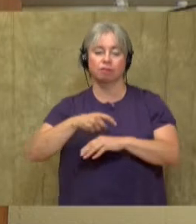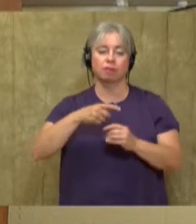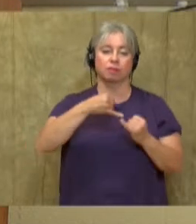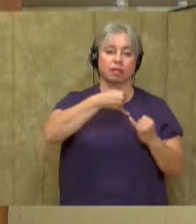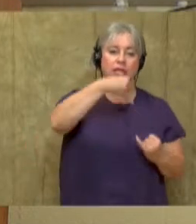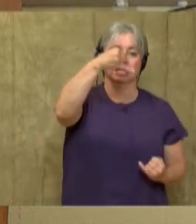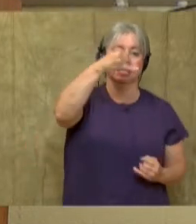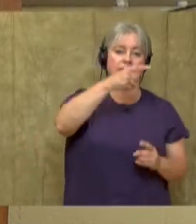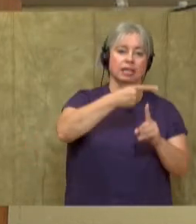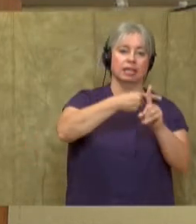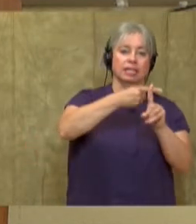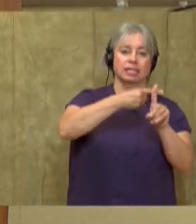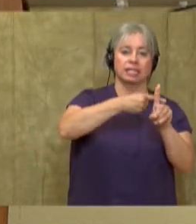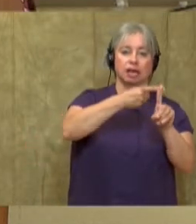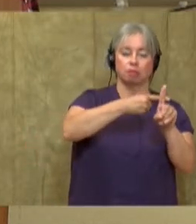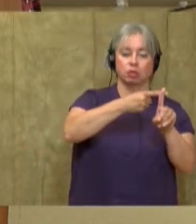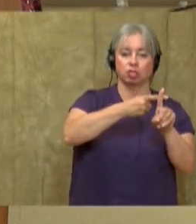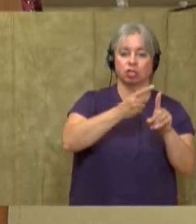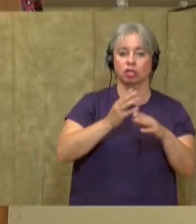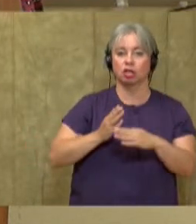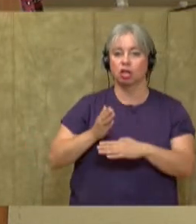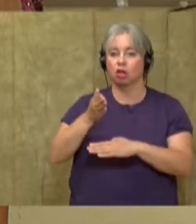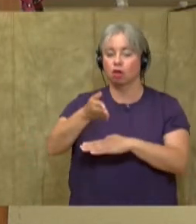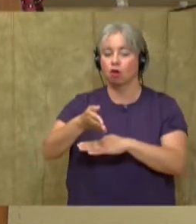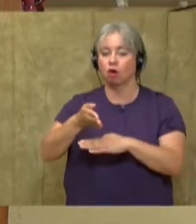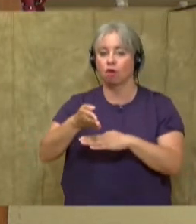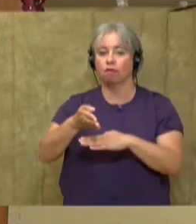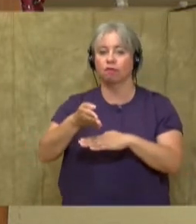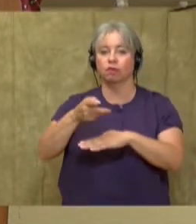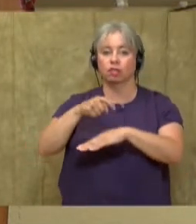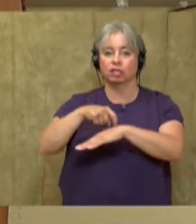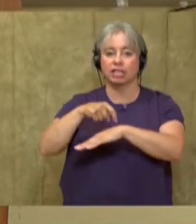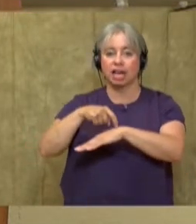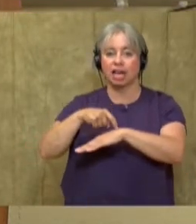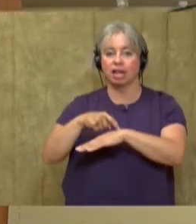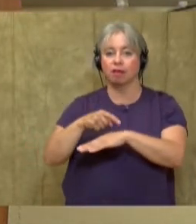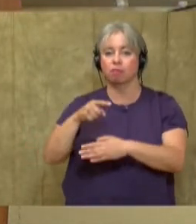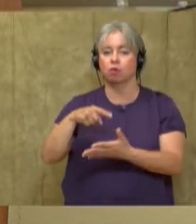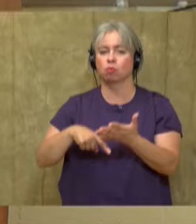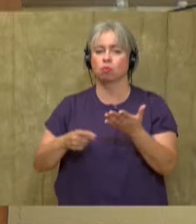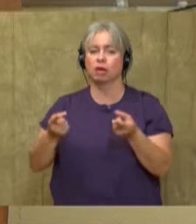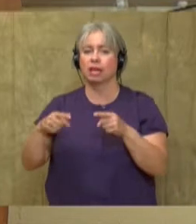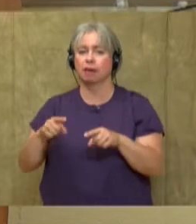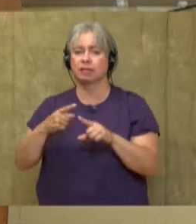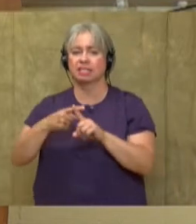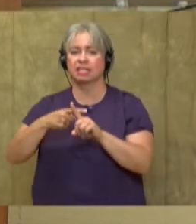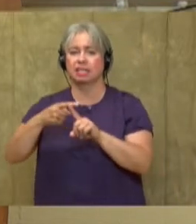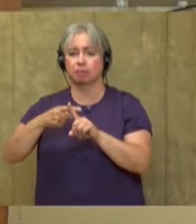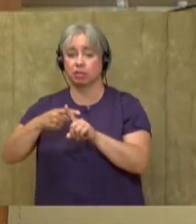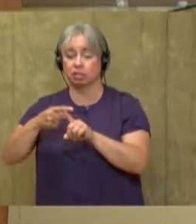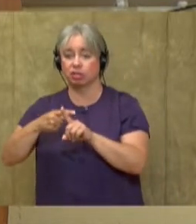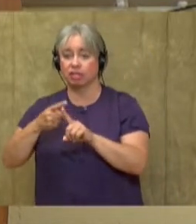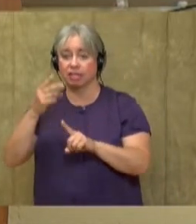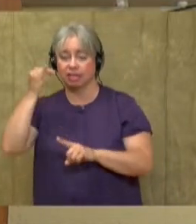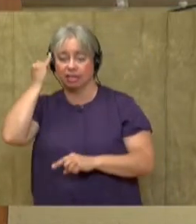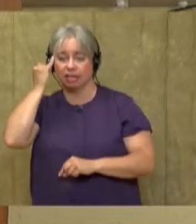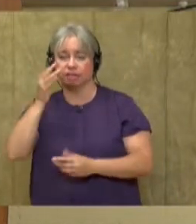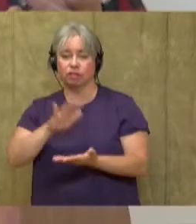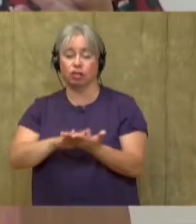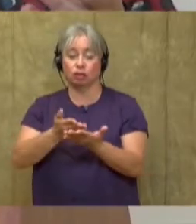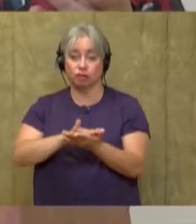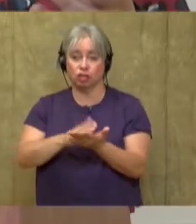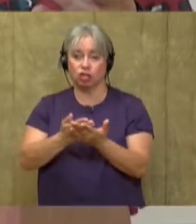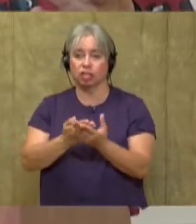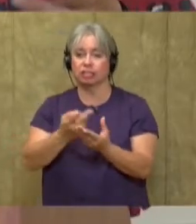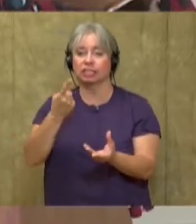was happening to the temperature of our water? And if you've ever boiled water, maybe you've cooked a hot dog or you've